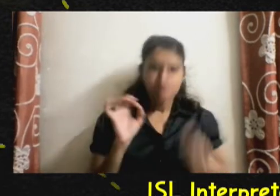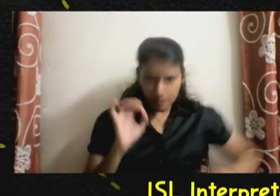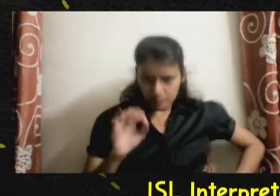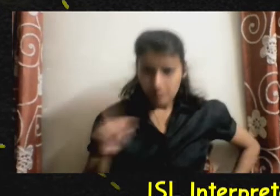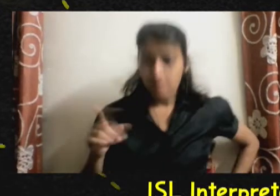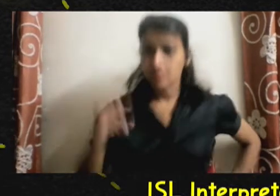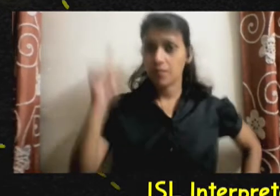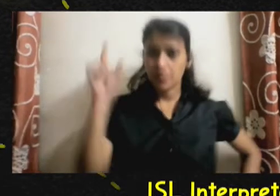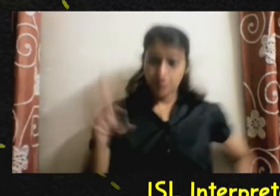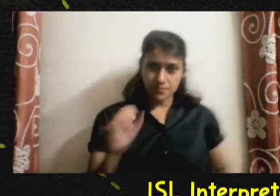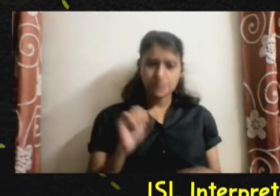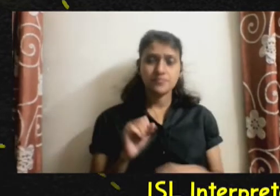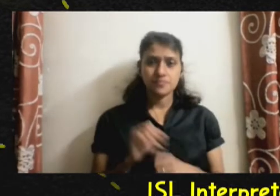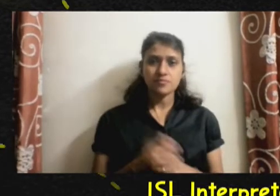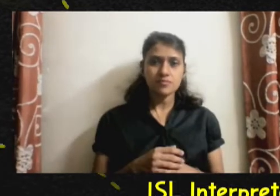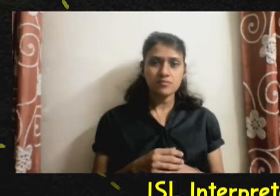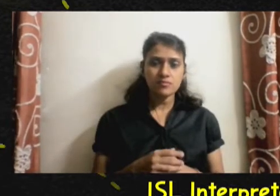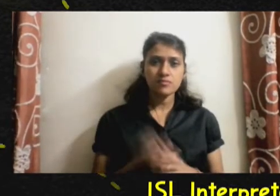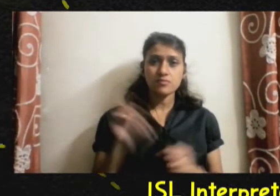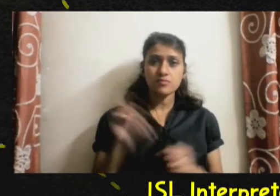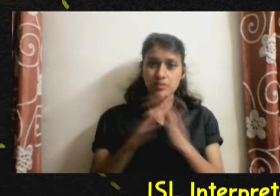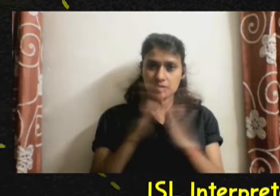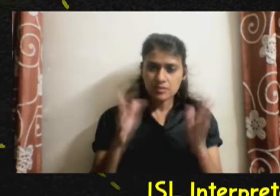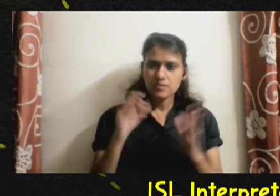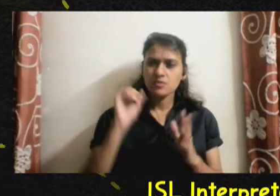person is not a major and therefore cannot,